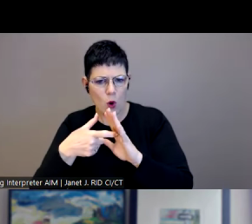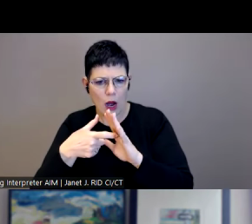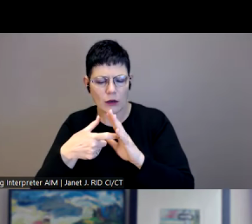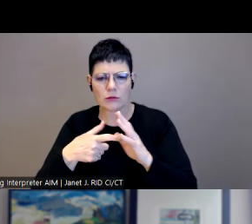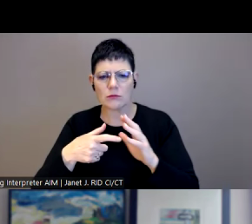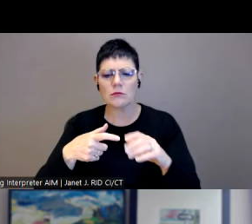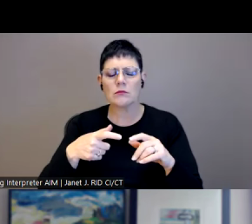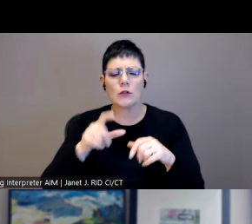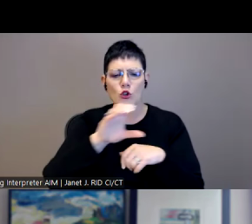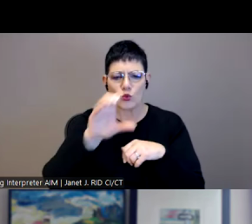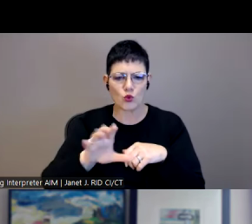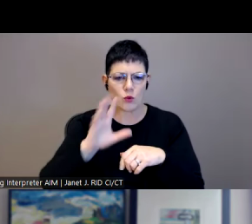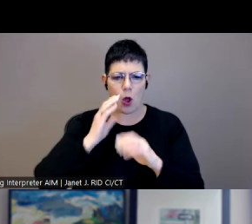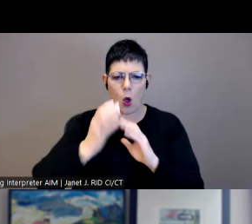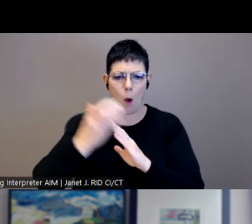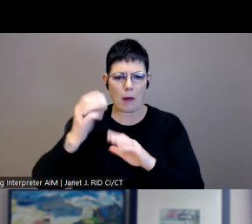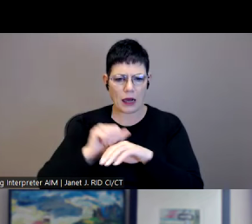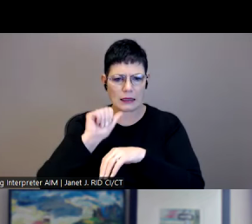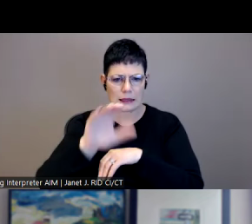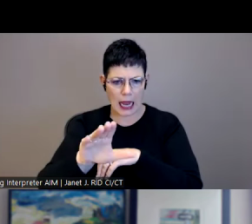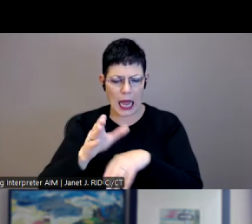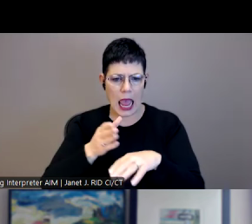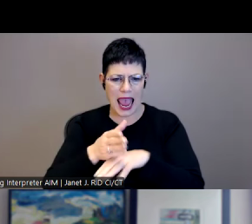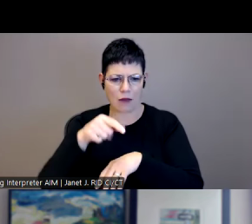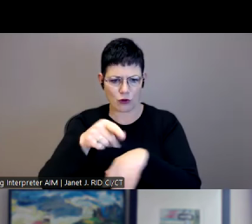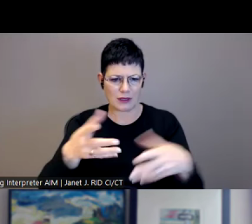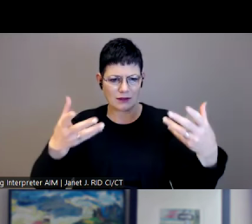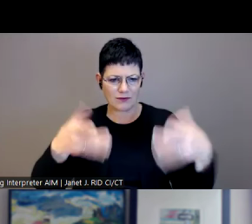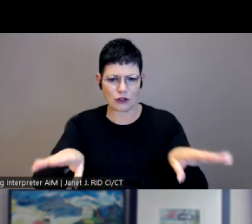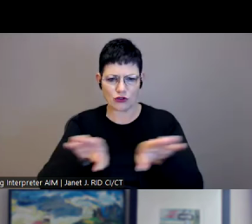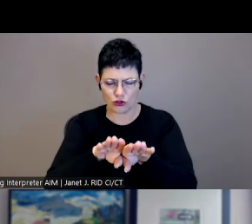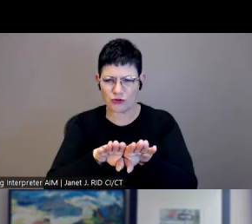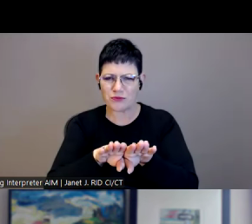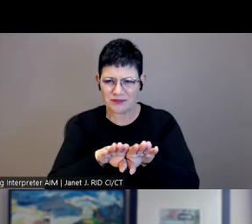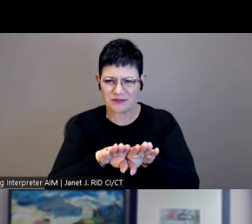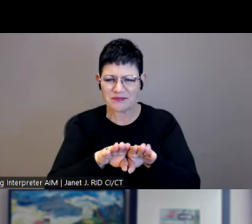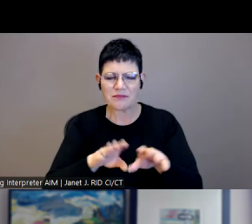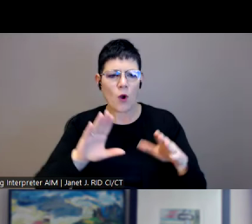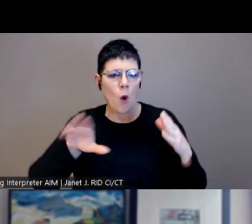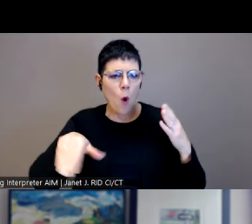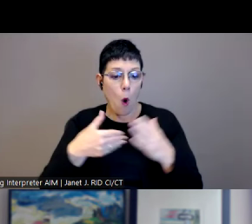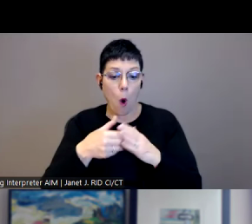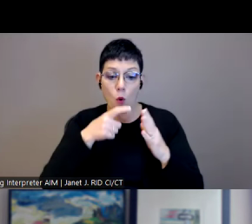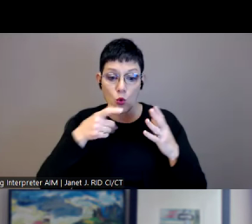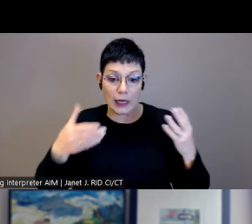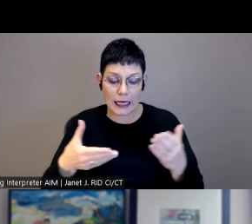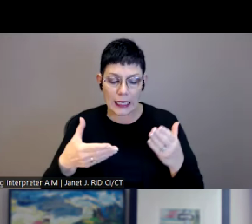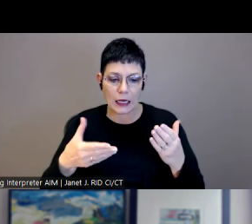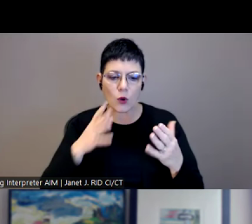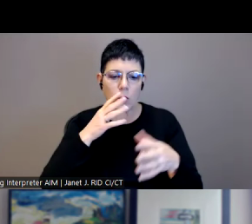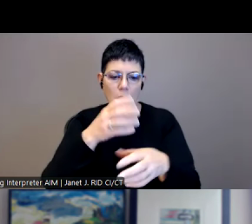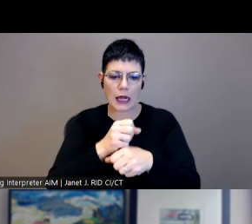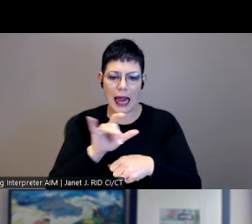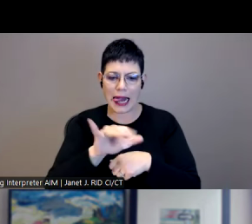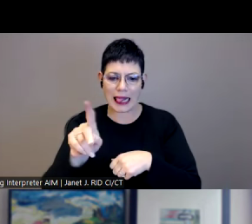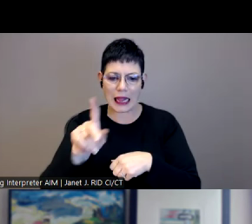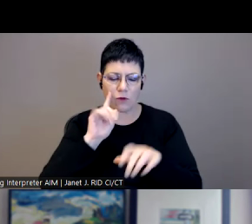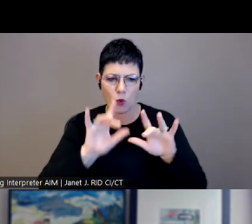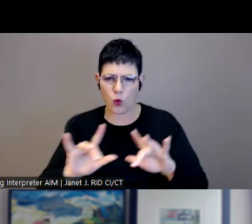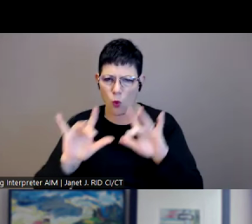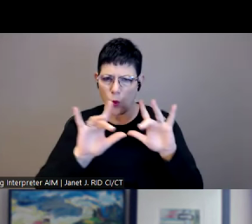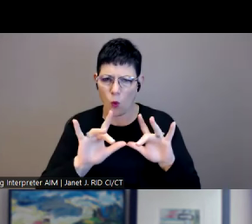automatically send this to you after the webinar. And all registrants will receive a link to the recording as